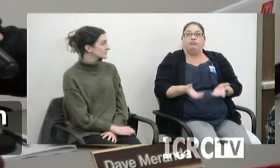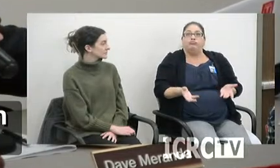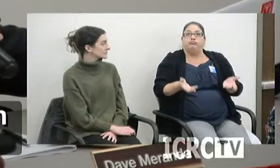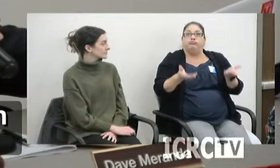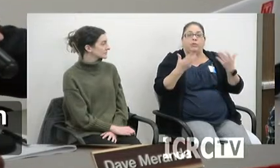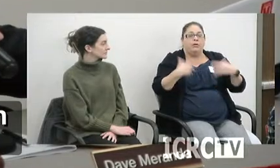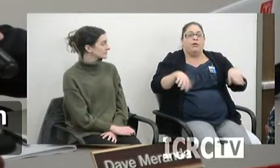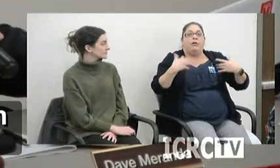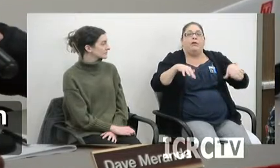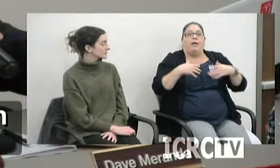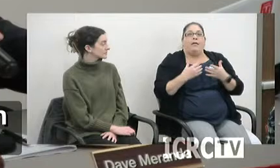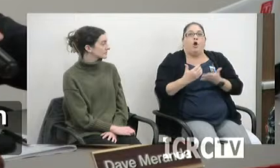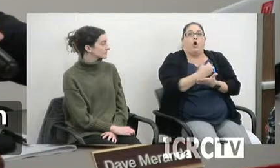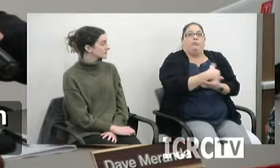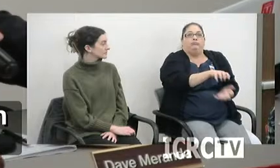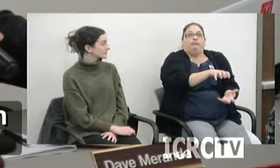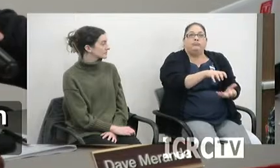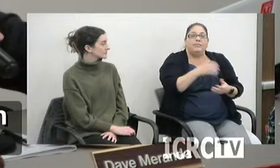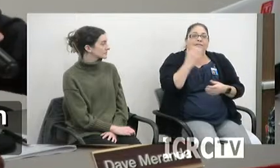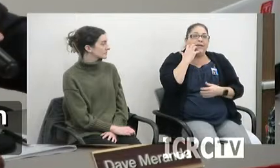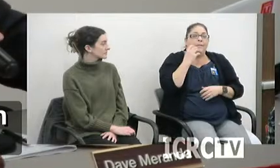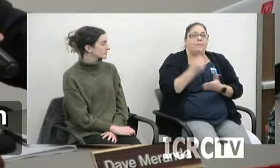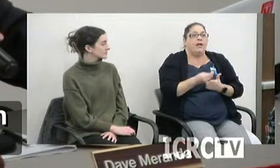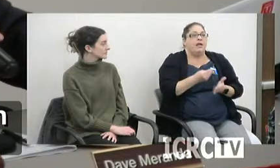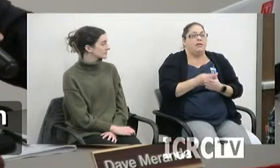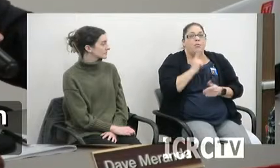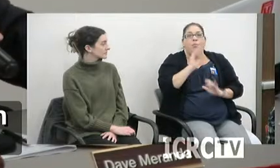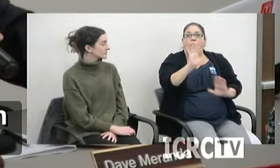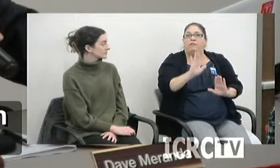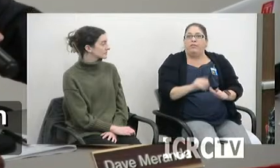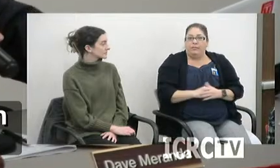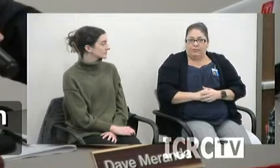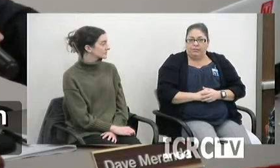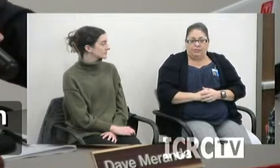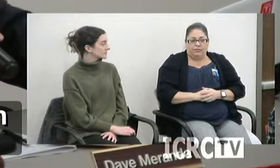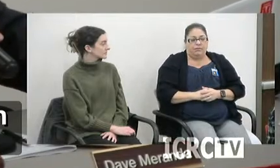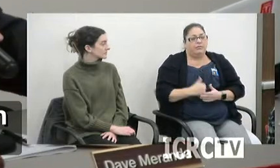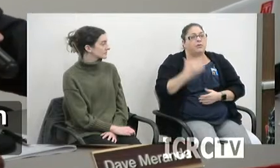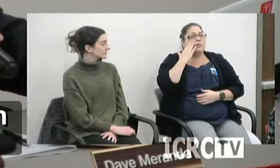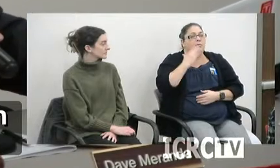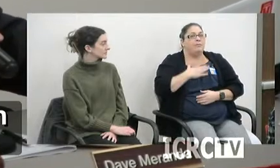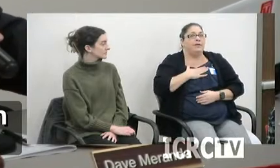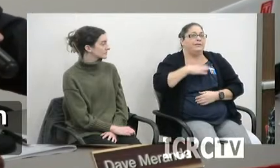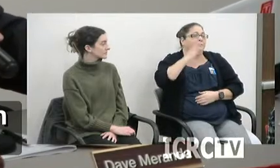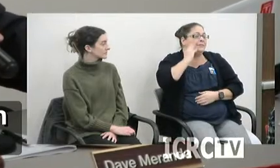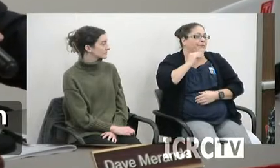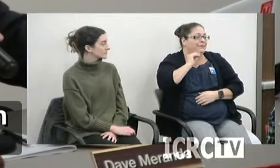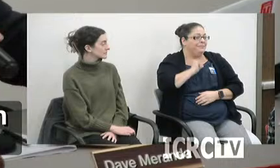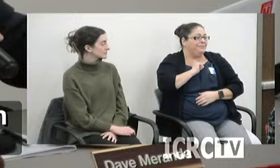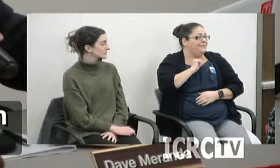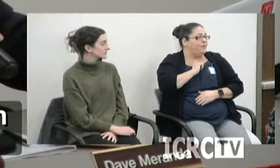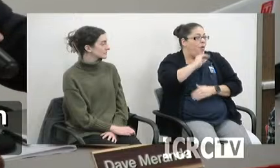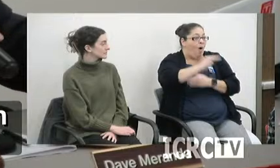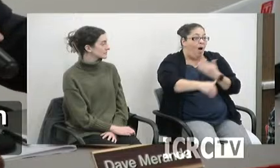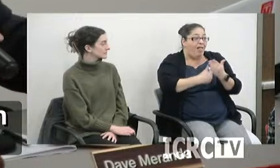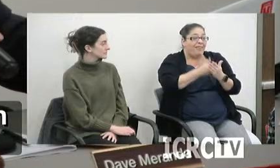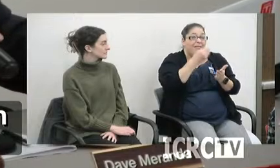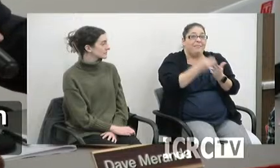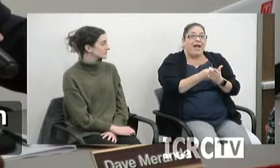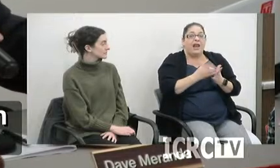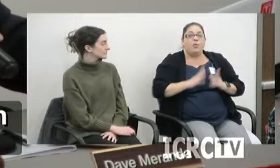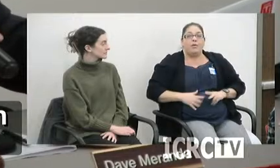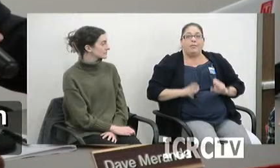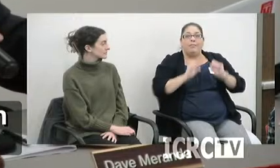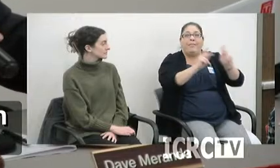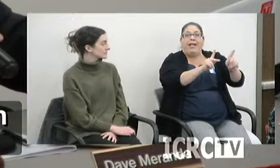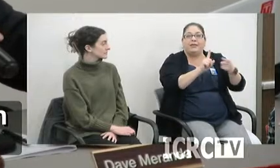ever had there. So that is wonderful, and I know from experience that all of that money will go right back